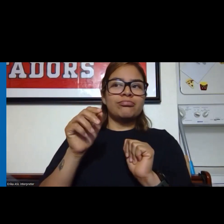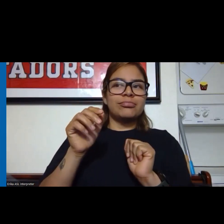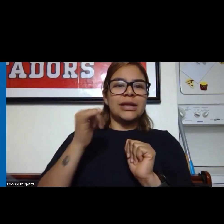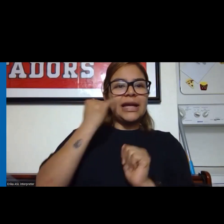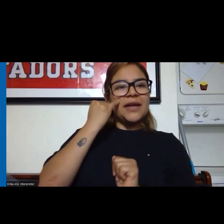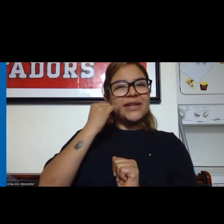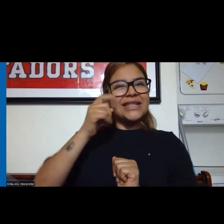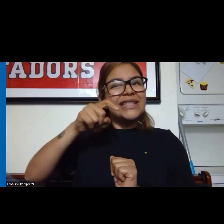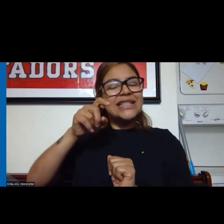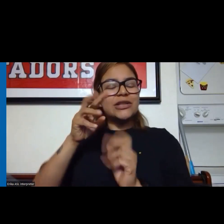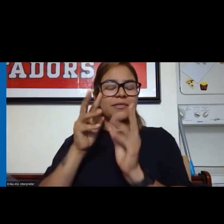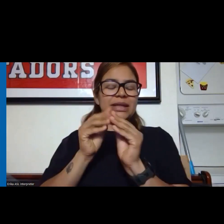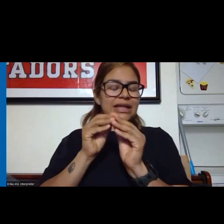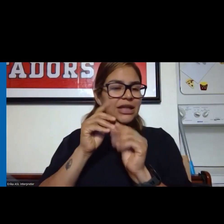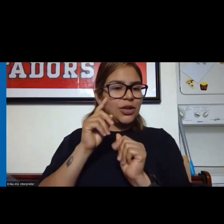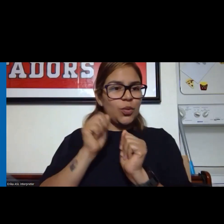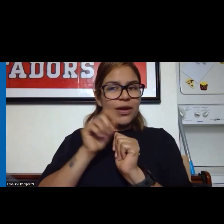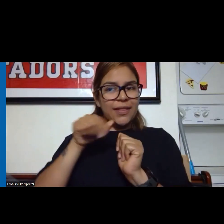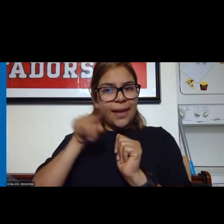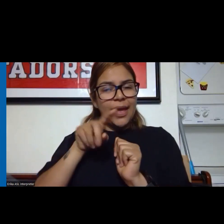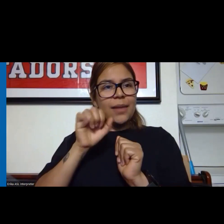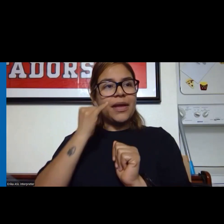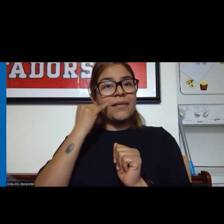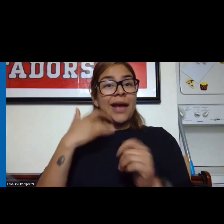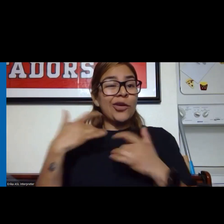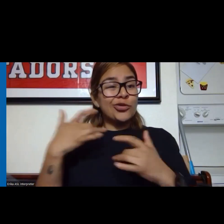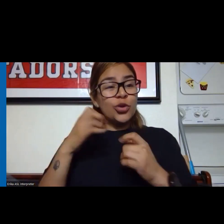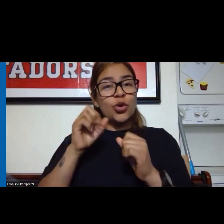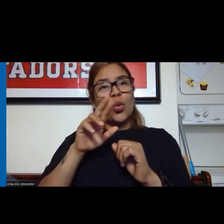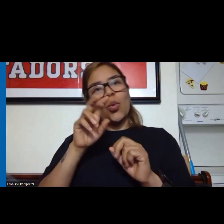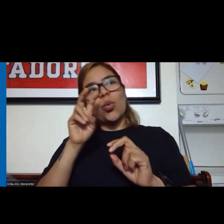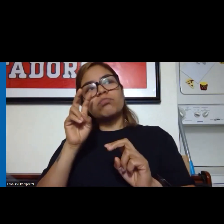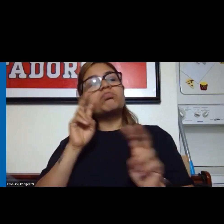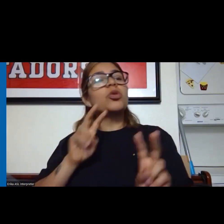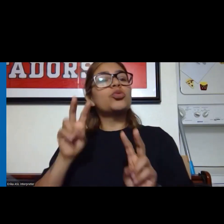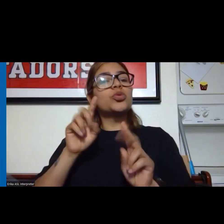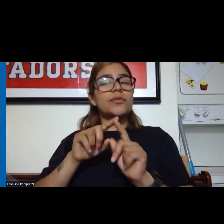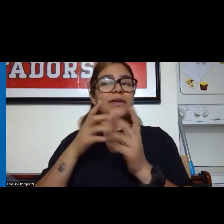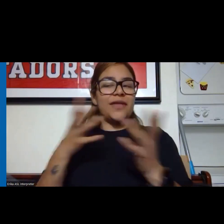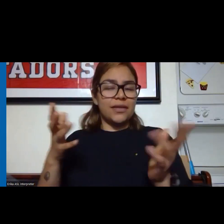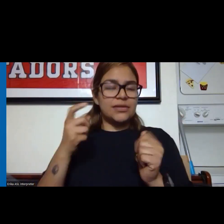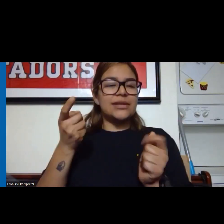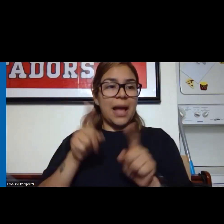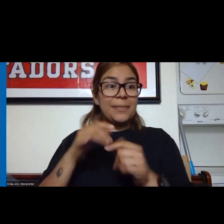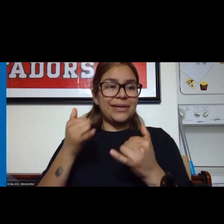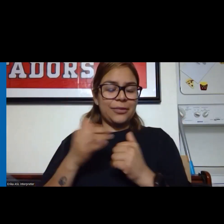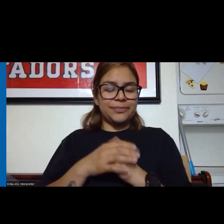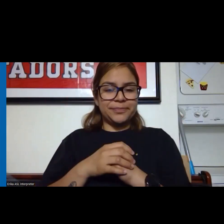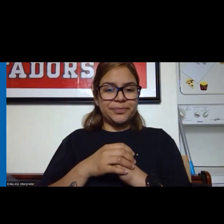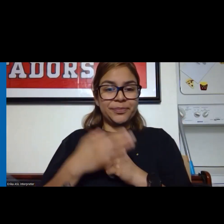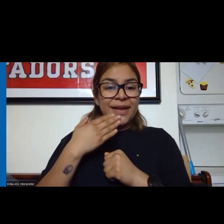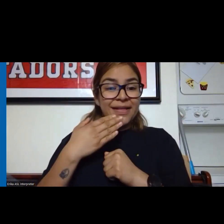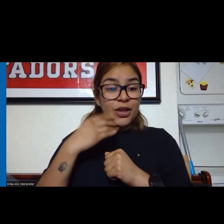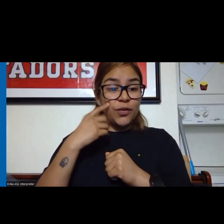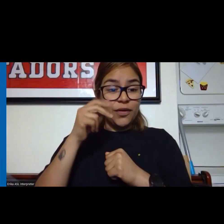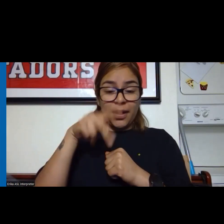a meeting form about what people's concerns and observations are as it rolls out. Thank you, Patty. We'll definitely take